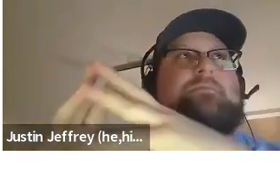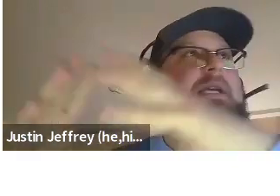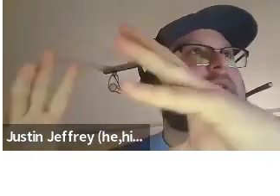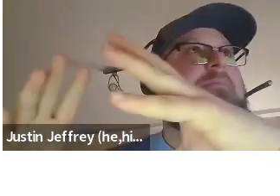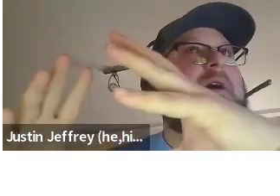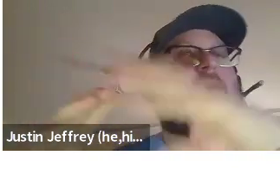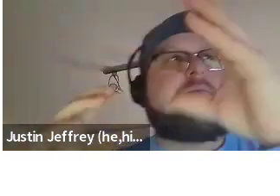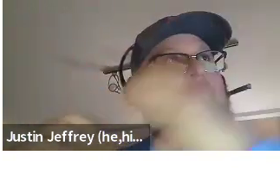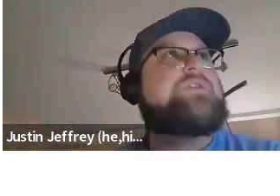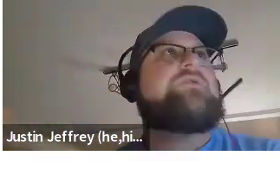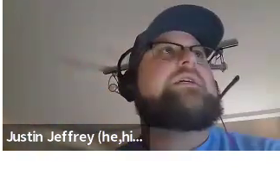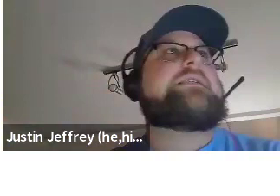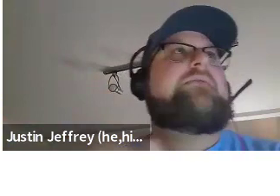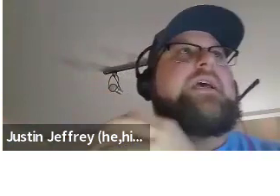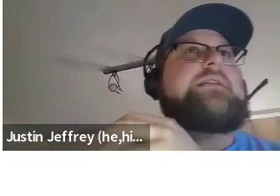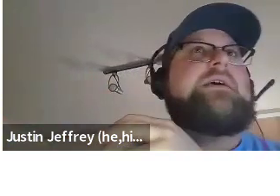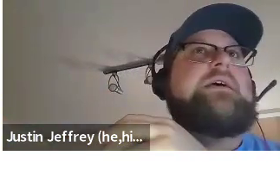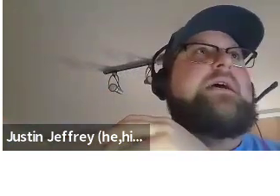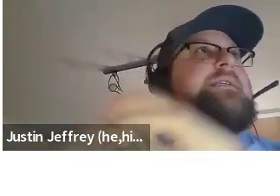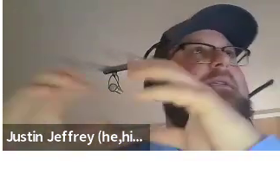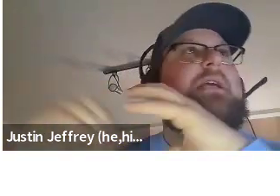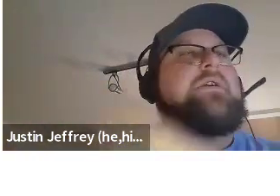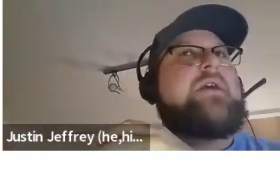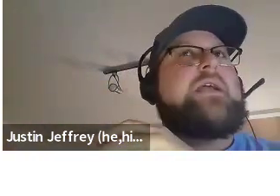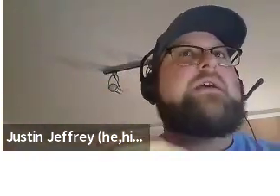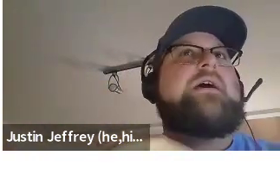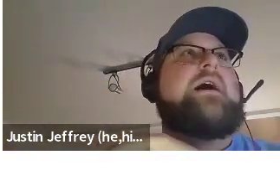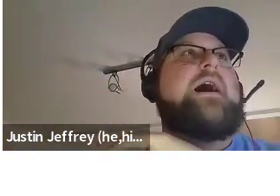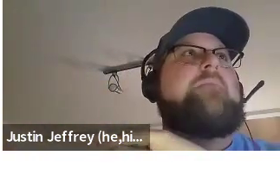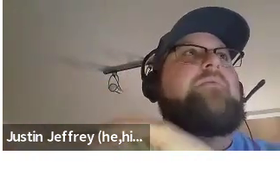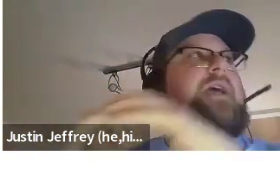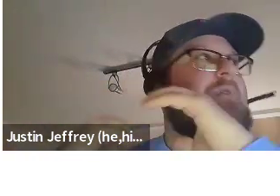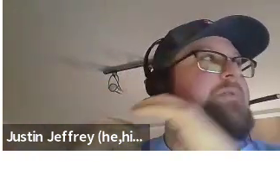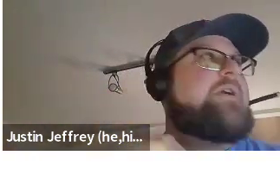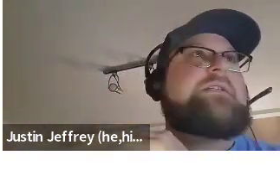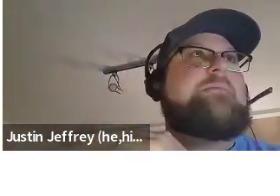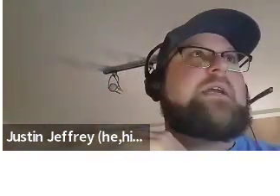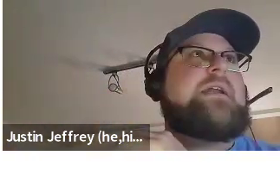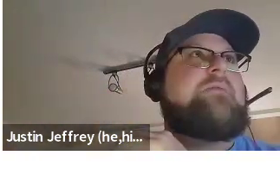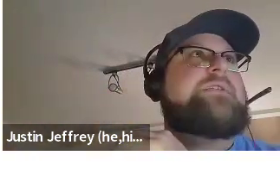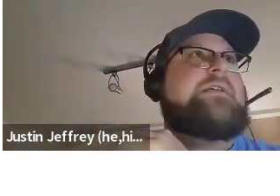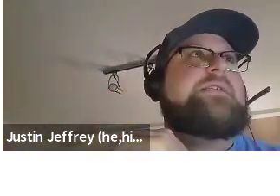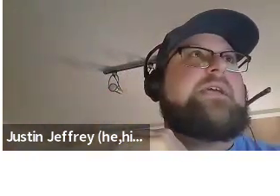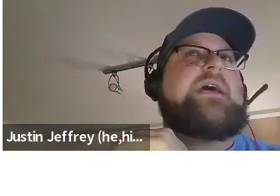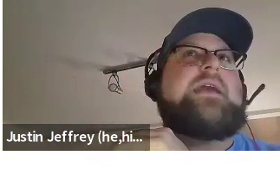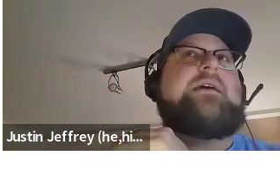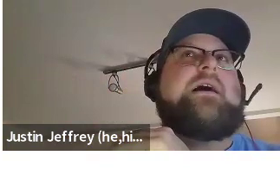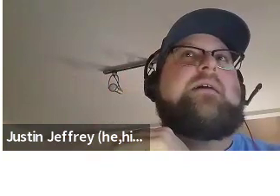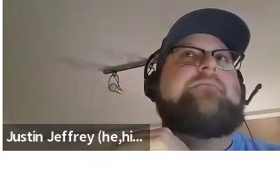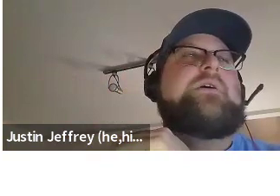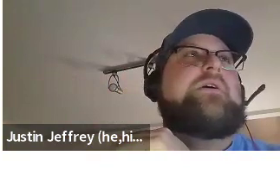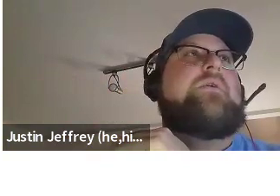page in Somali, once you click CVS, it doesn't integrate. But we have people on our team that can help facilitate